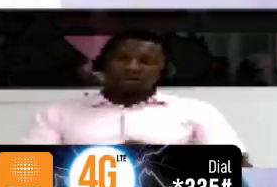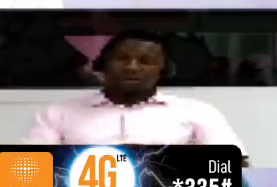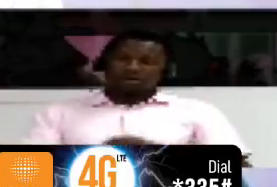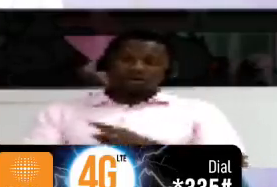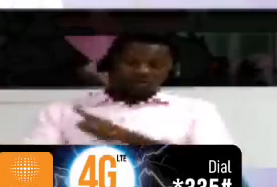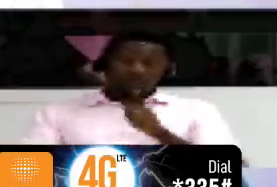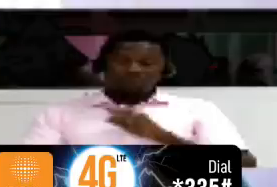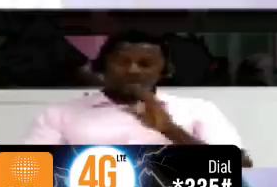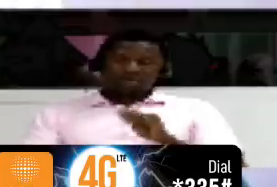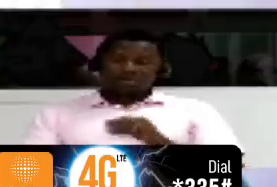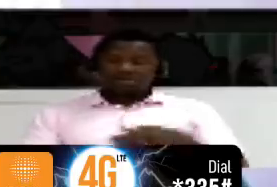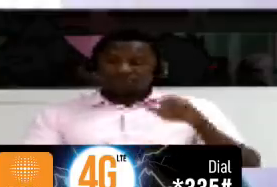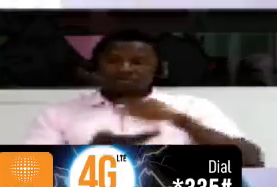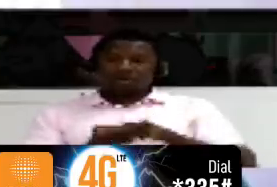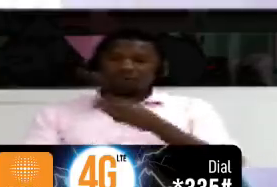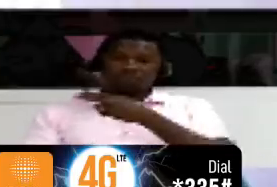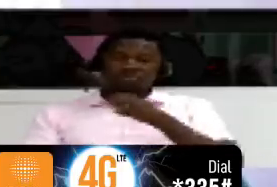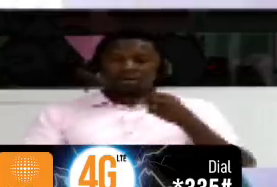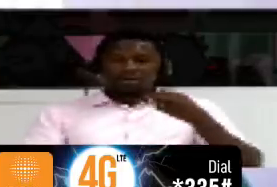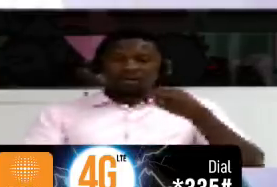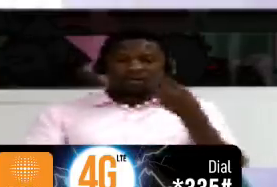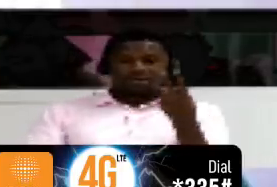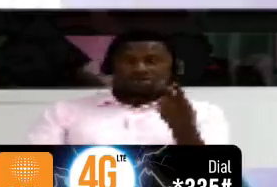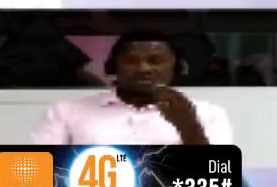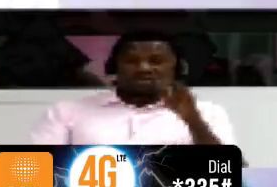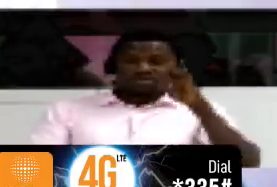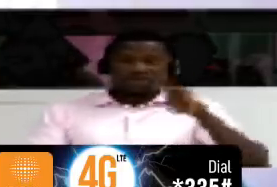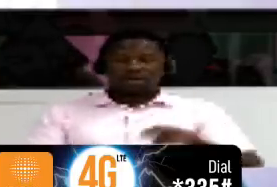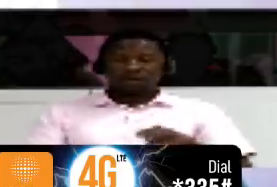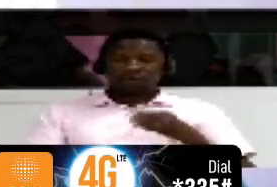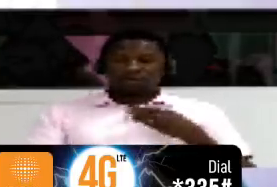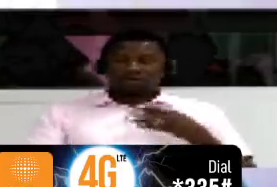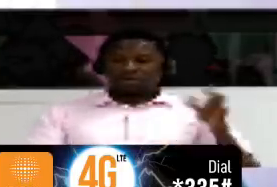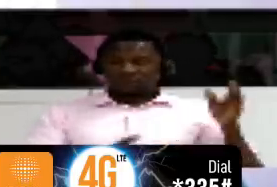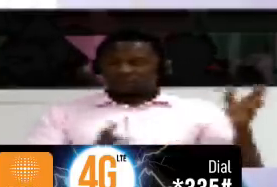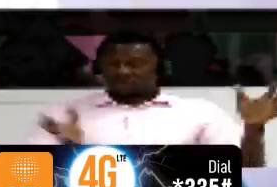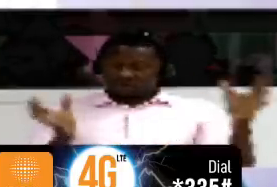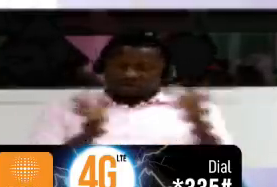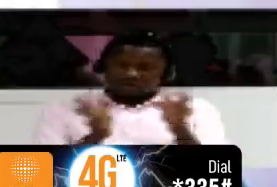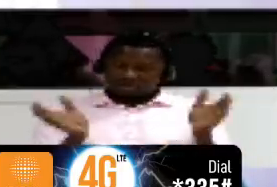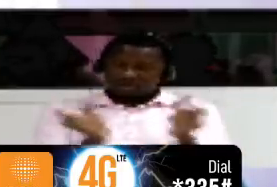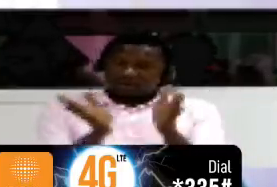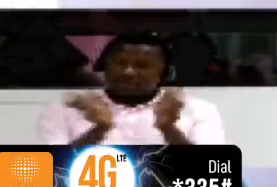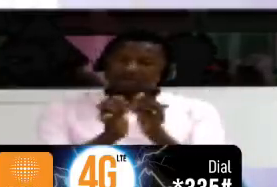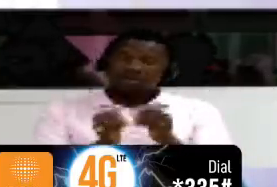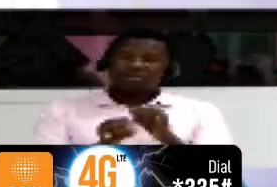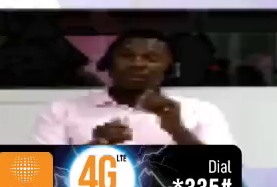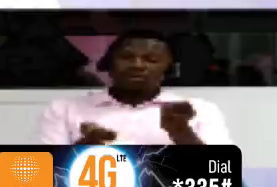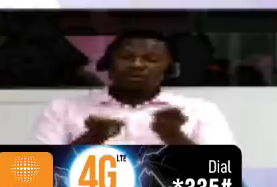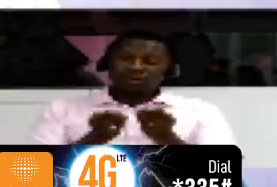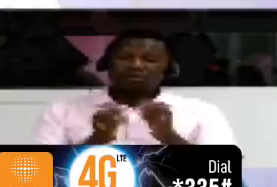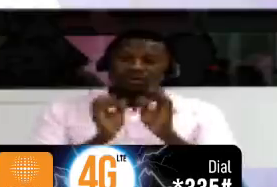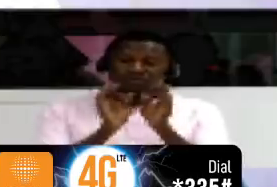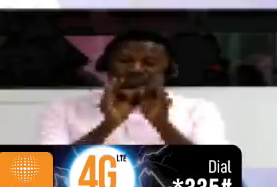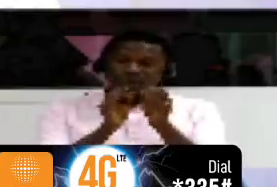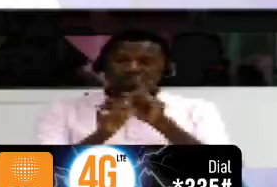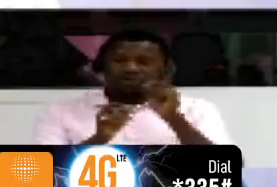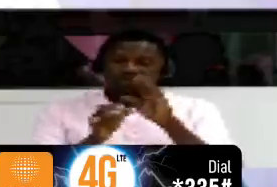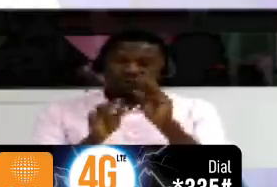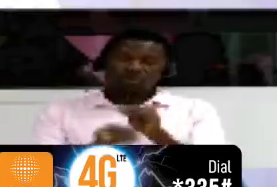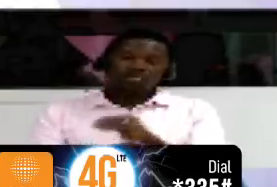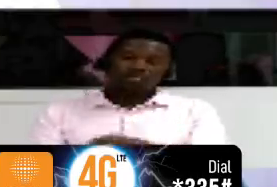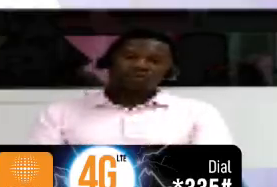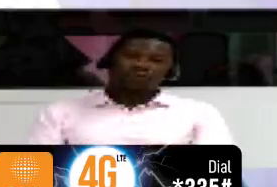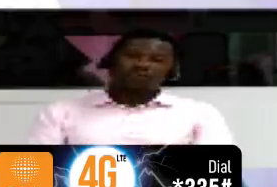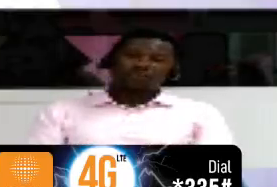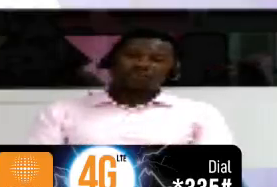did. We gathered the students. The students were reliably informed of what we should do. Prior to that, did you inform any